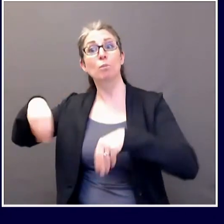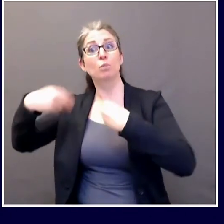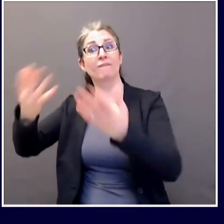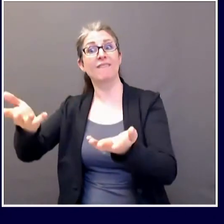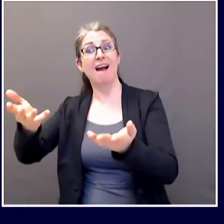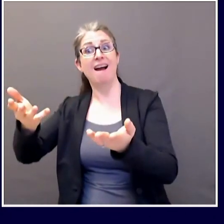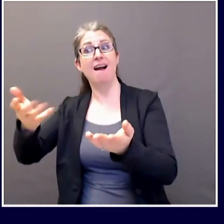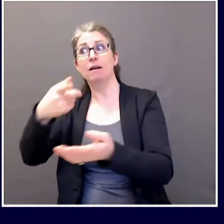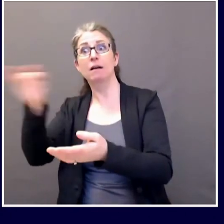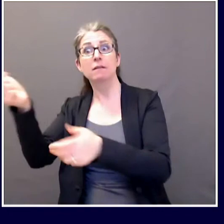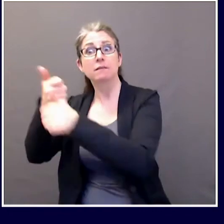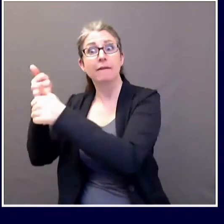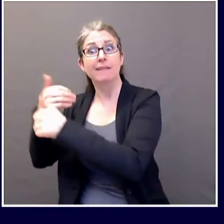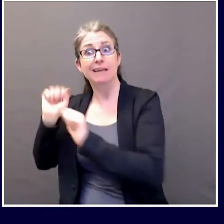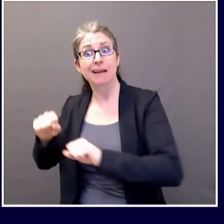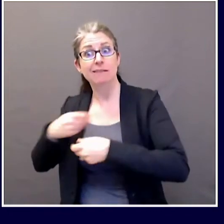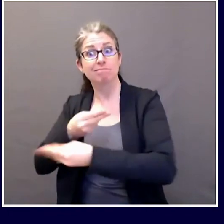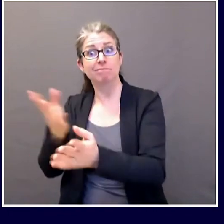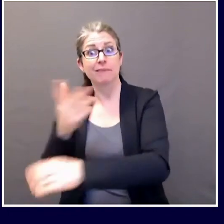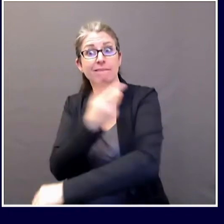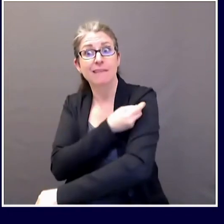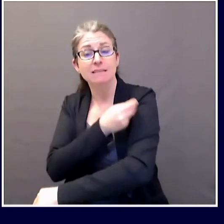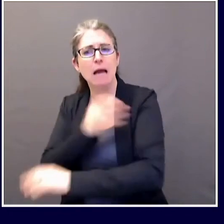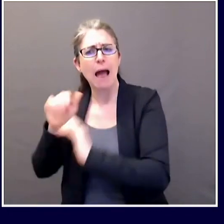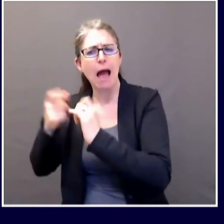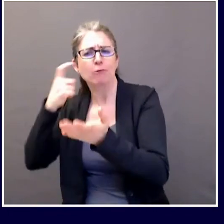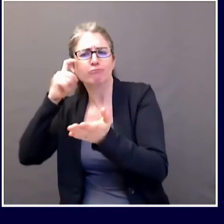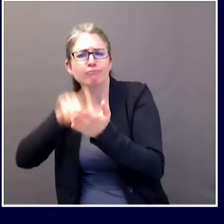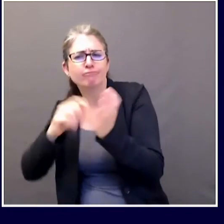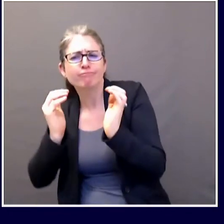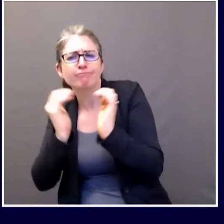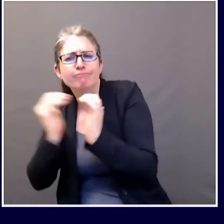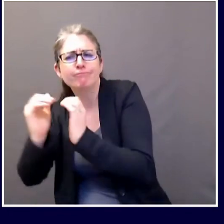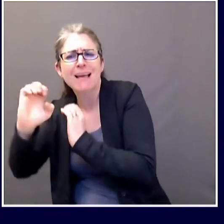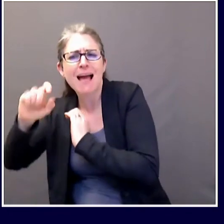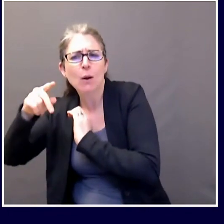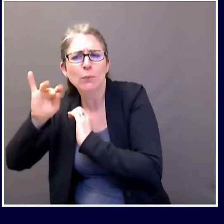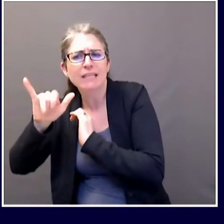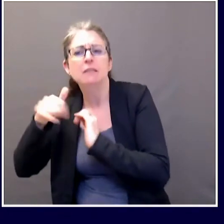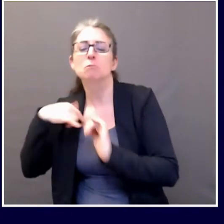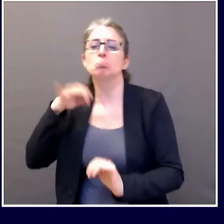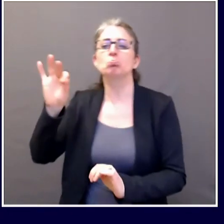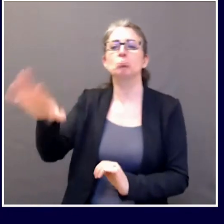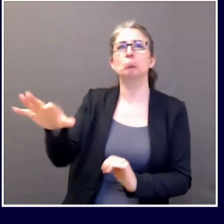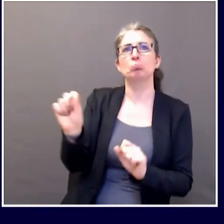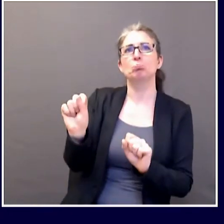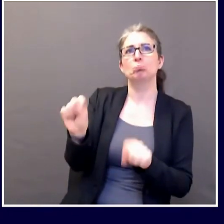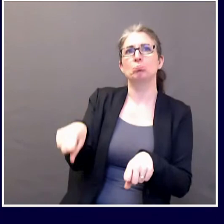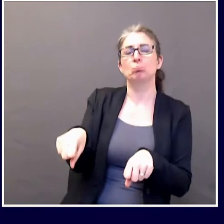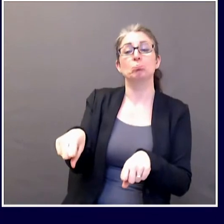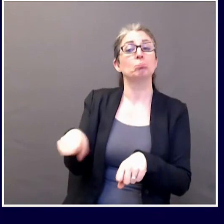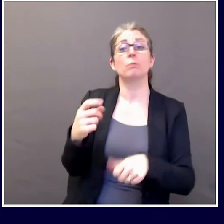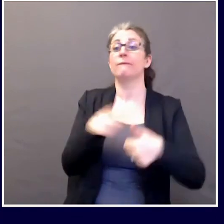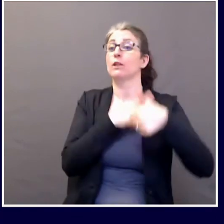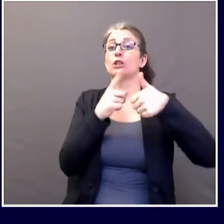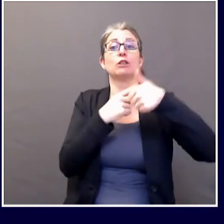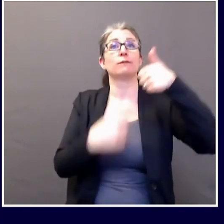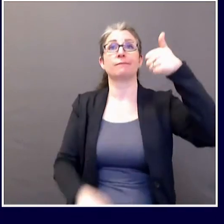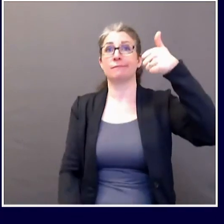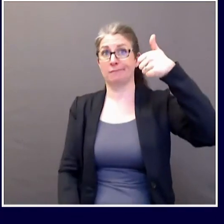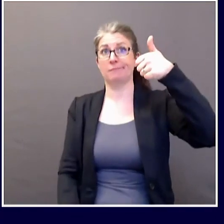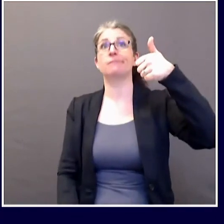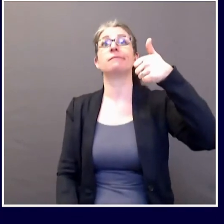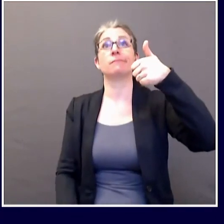example, are they vaccinating outside of their patient base? That is to say, have they thrown open their doors to those who may not actually